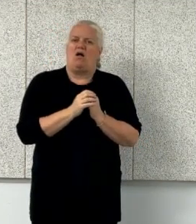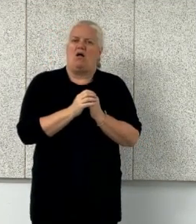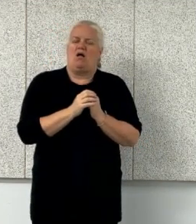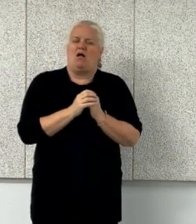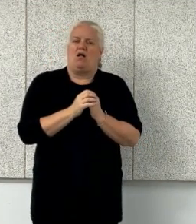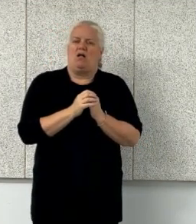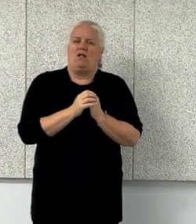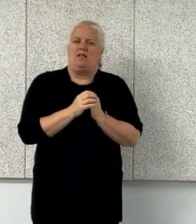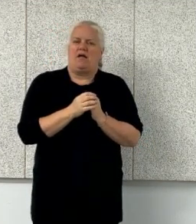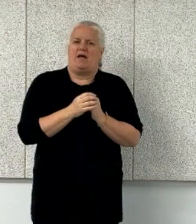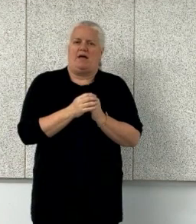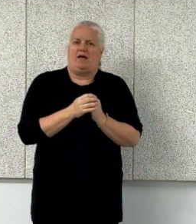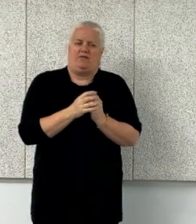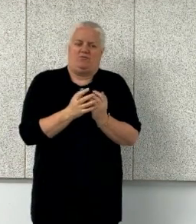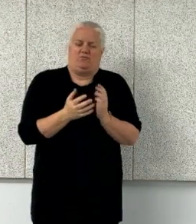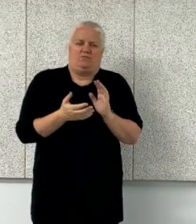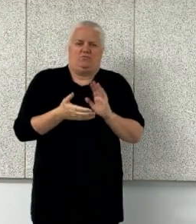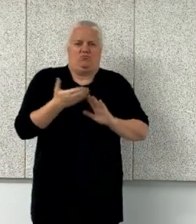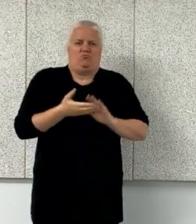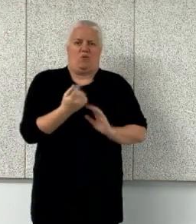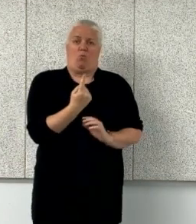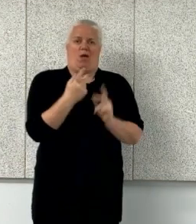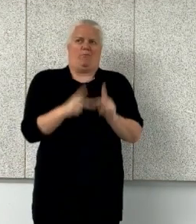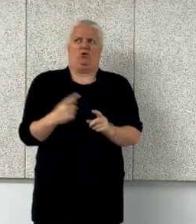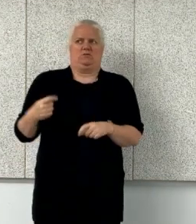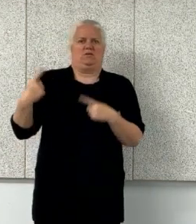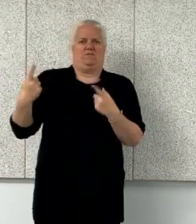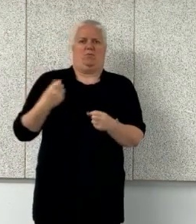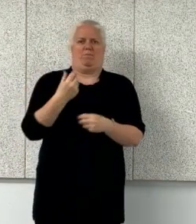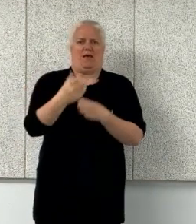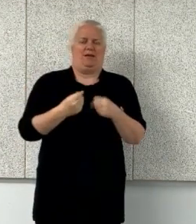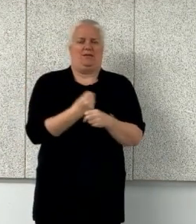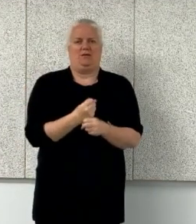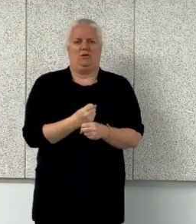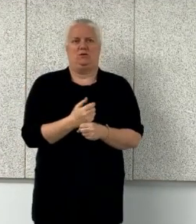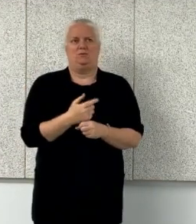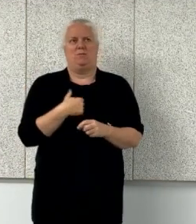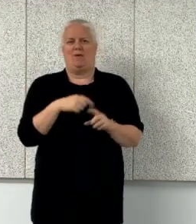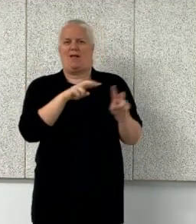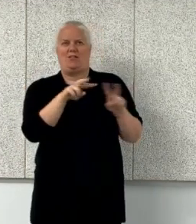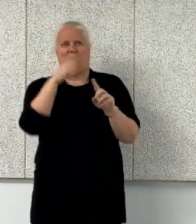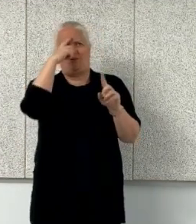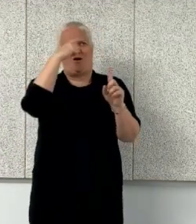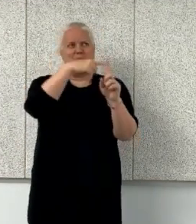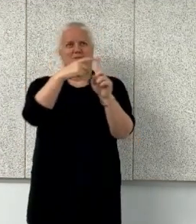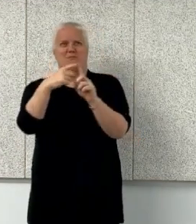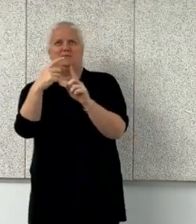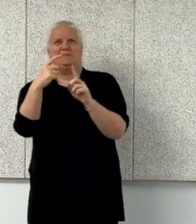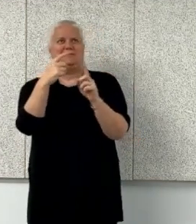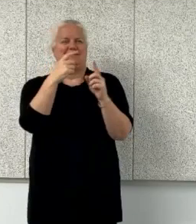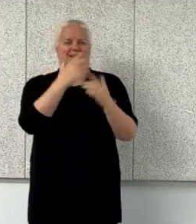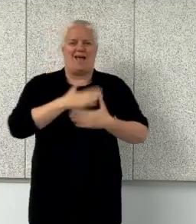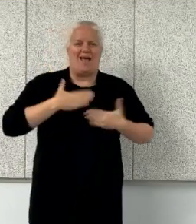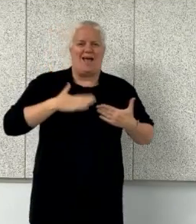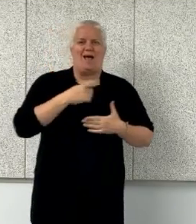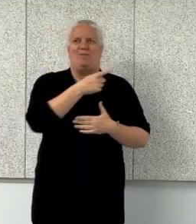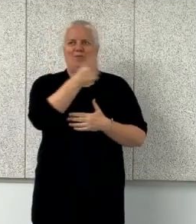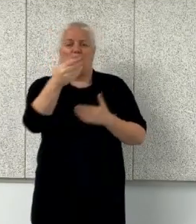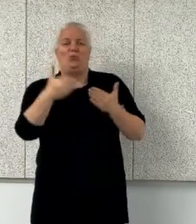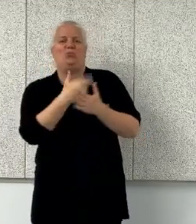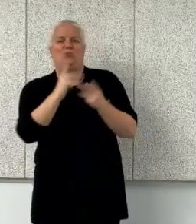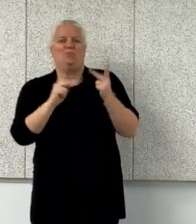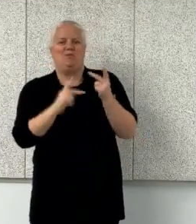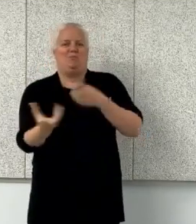for many years. I'm optimistic and pleased about the inclusion of new